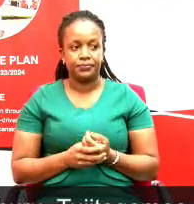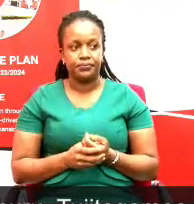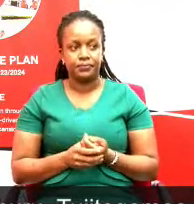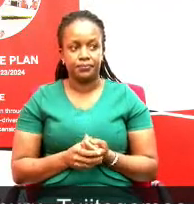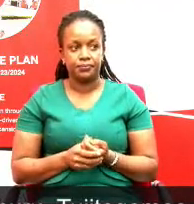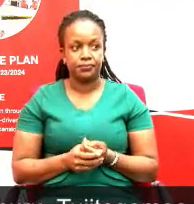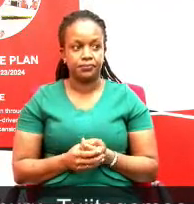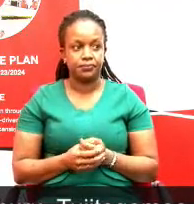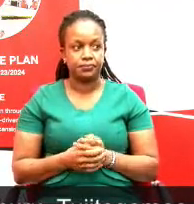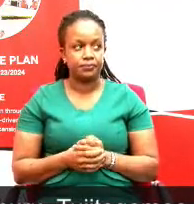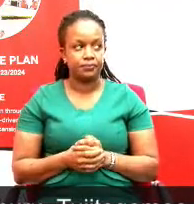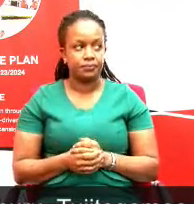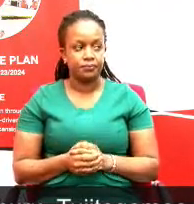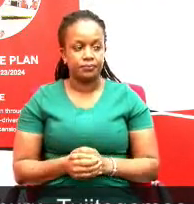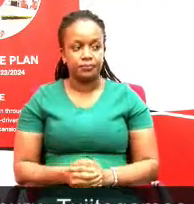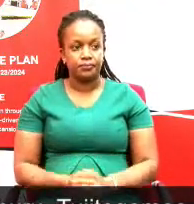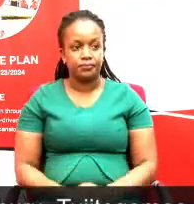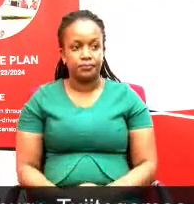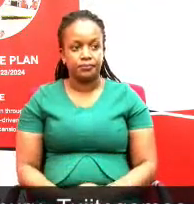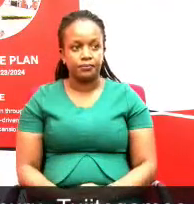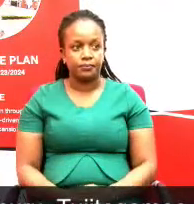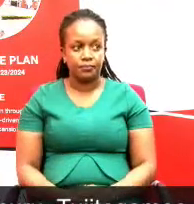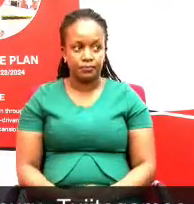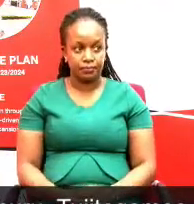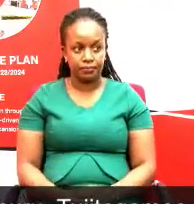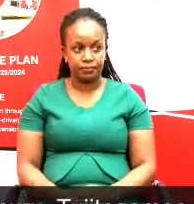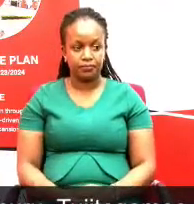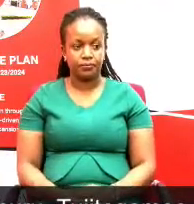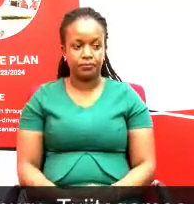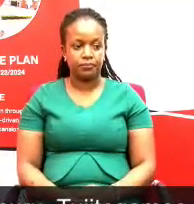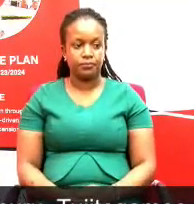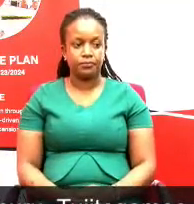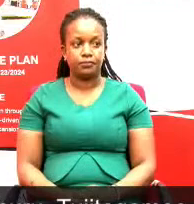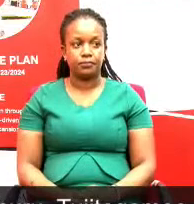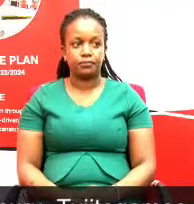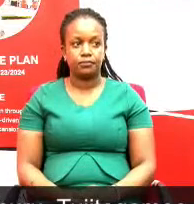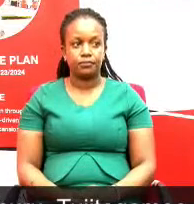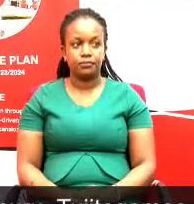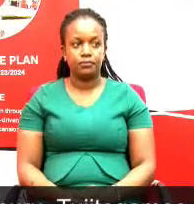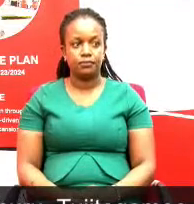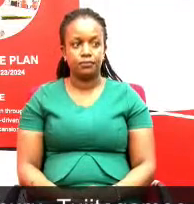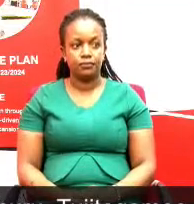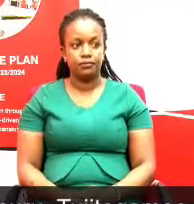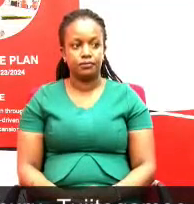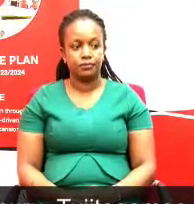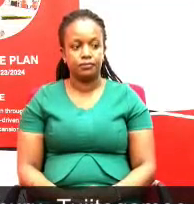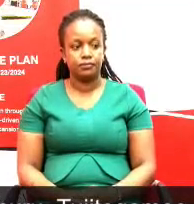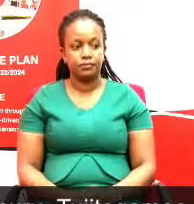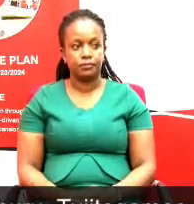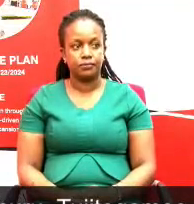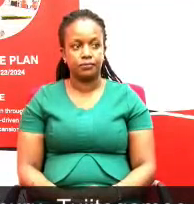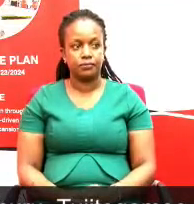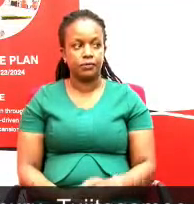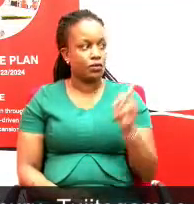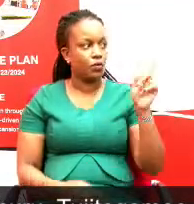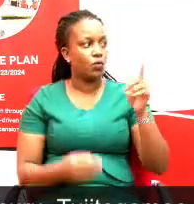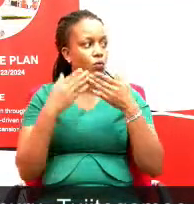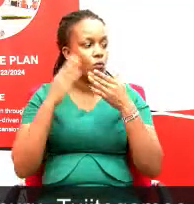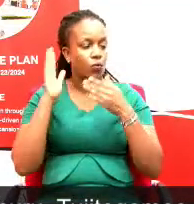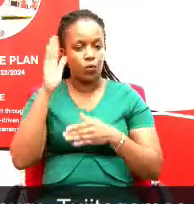Yes. Thank you, thank you. Where you will unveil officially.